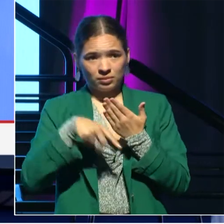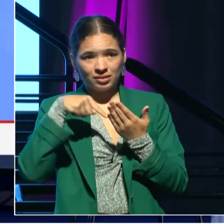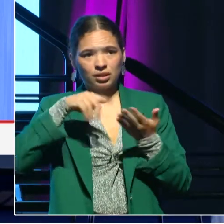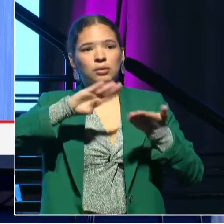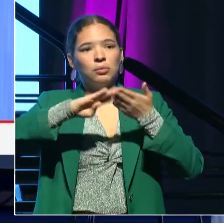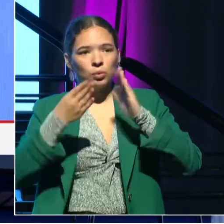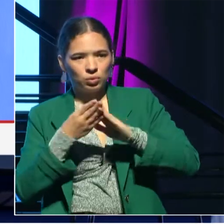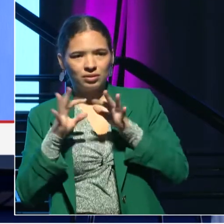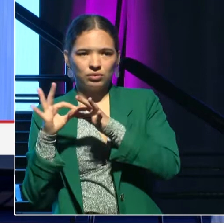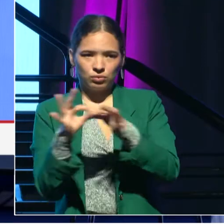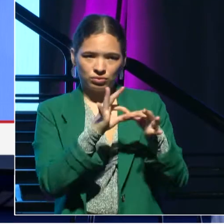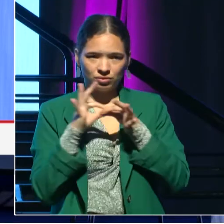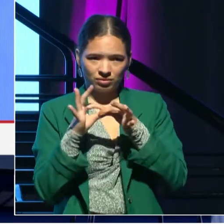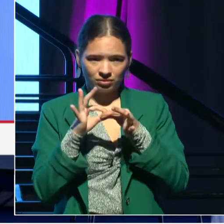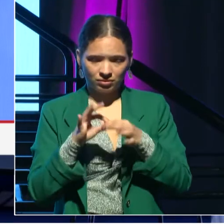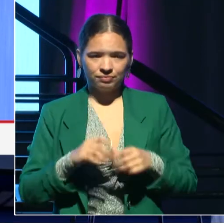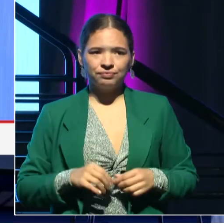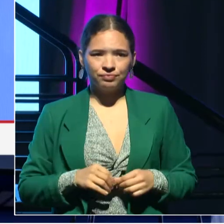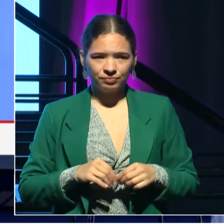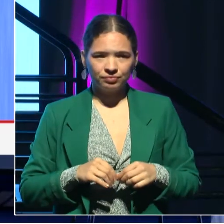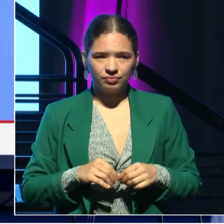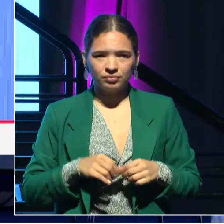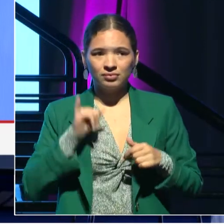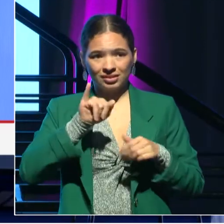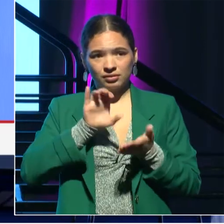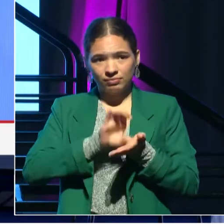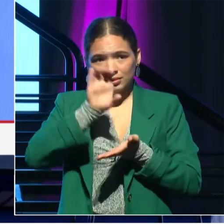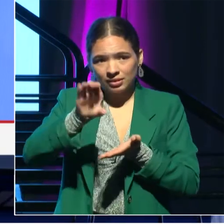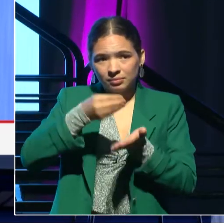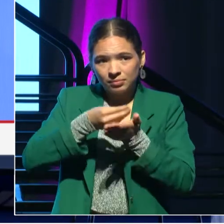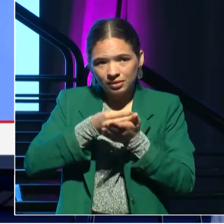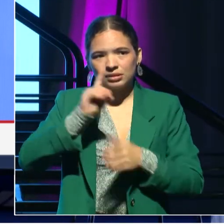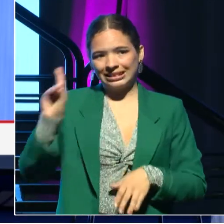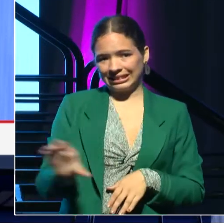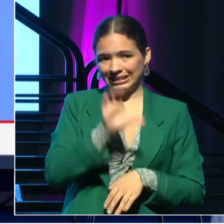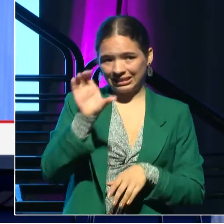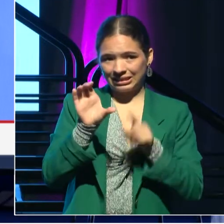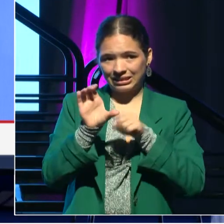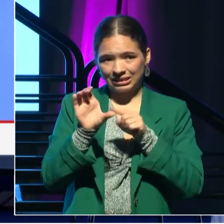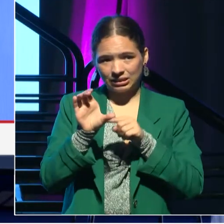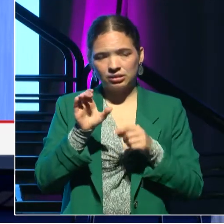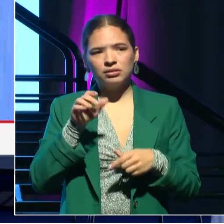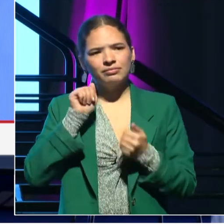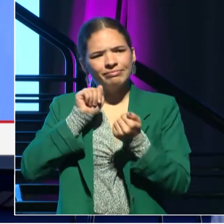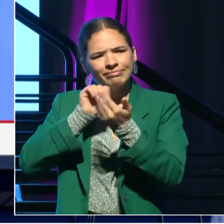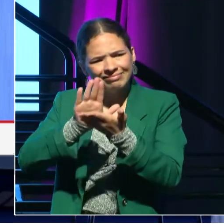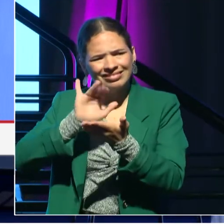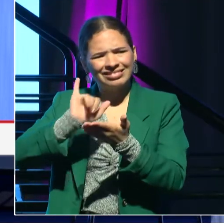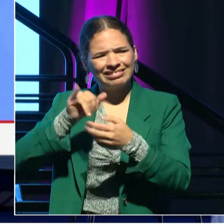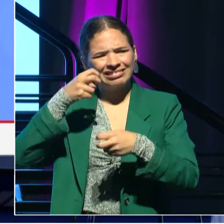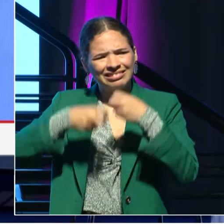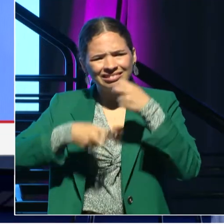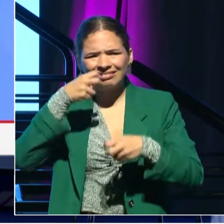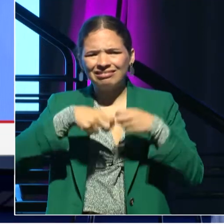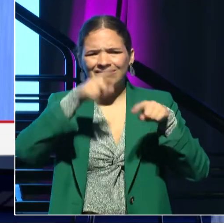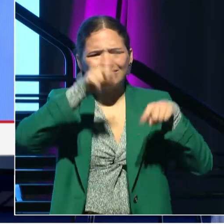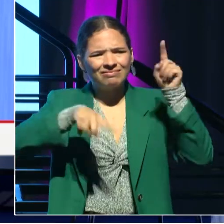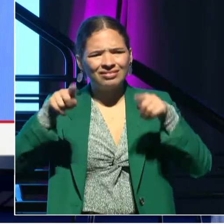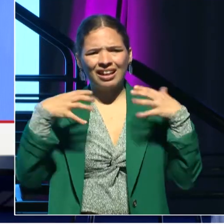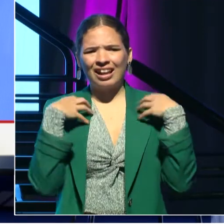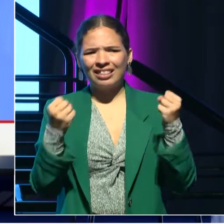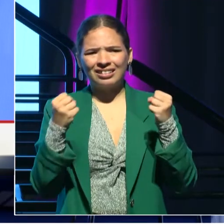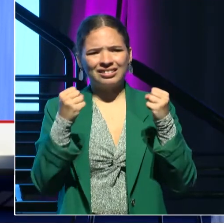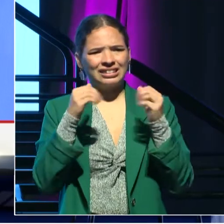Our investments in the District of Columbia also address a range of health equity issues,